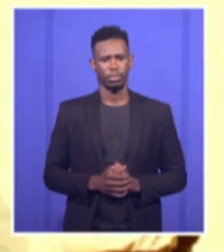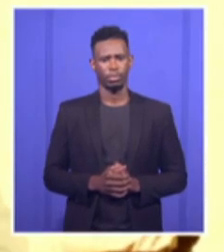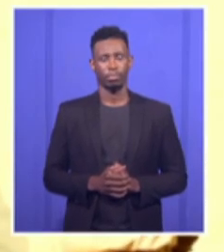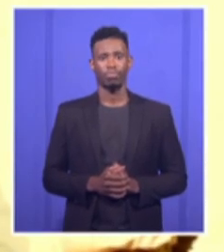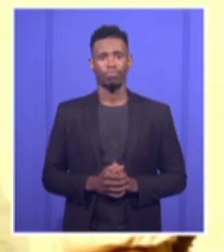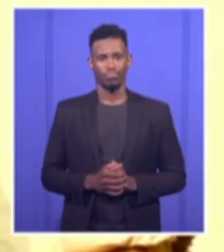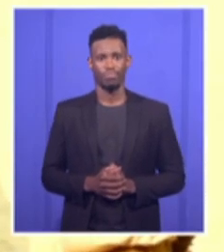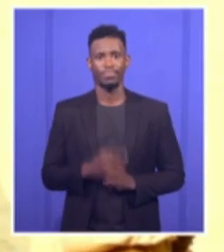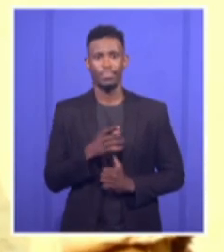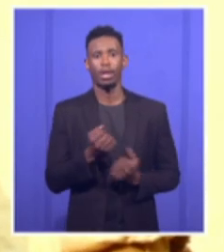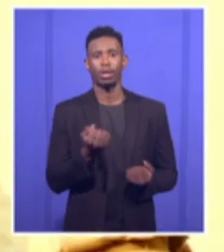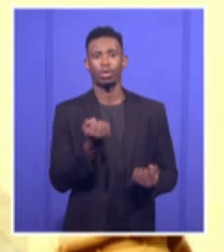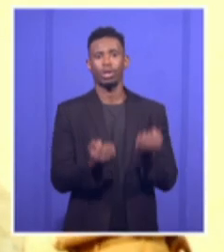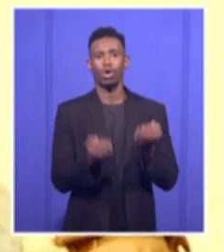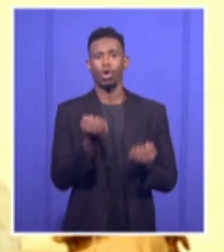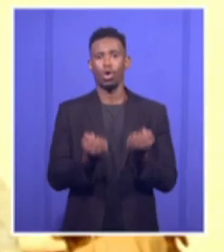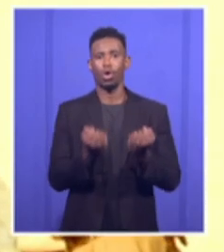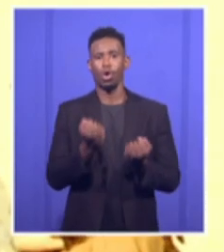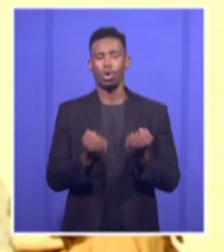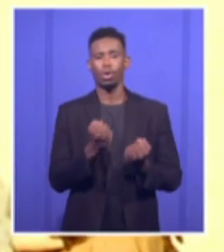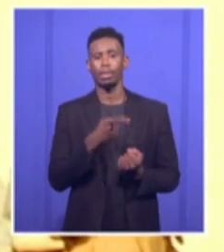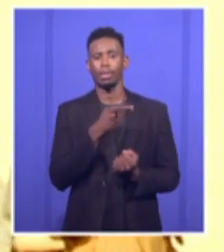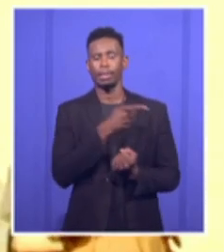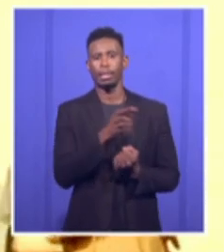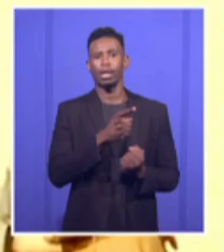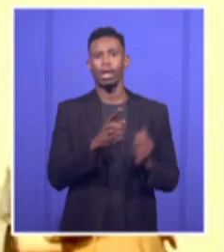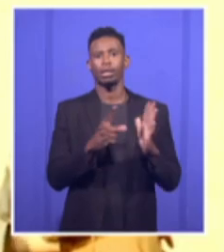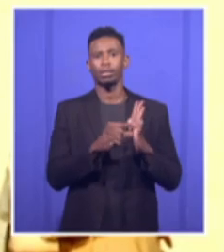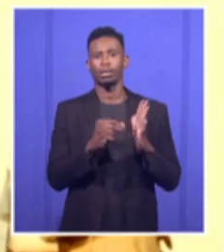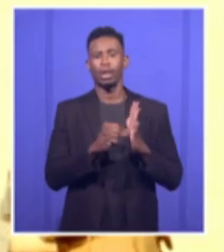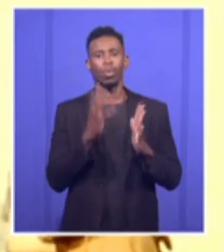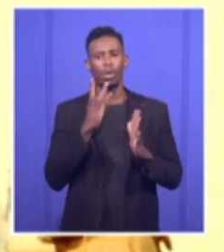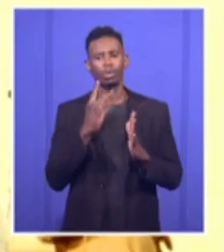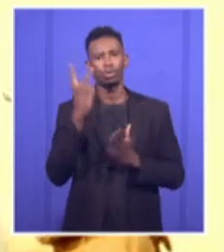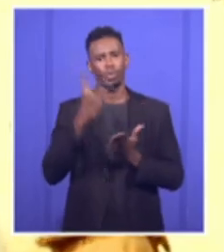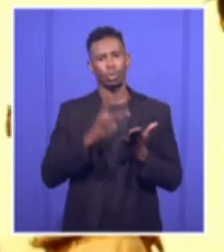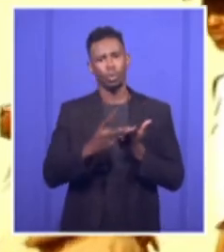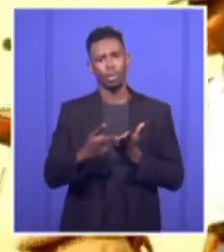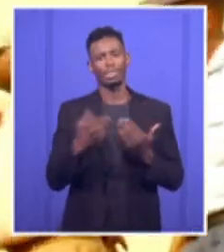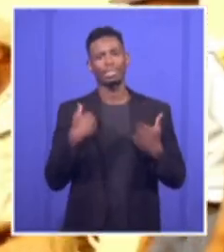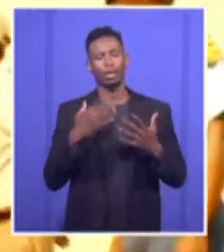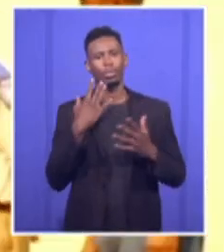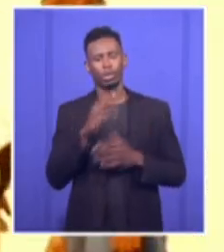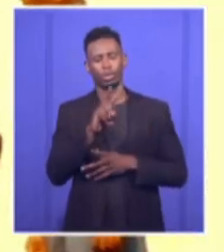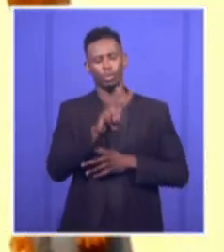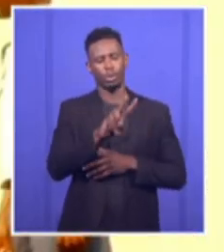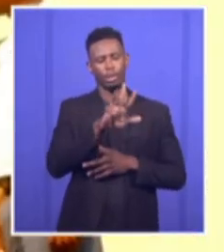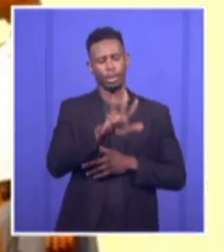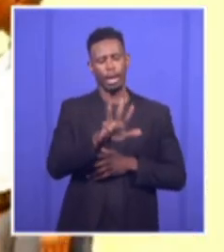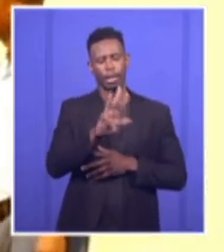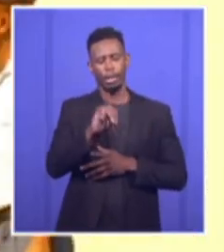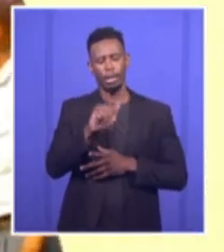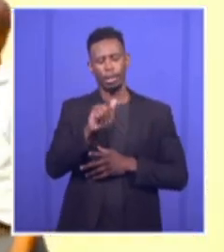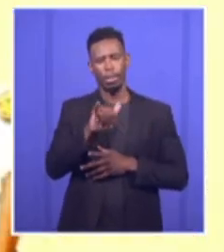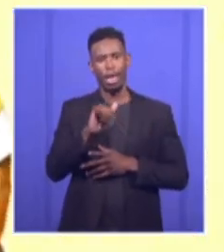The trial of all the accused have been set for 2 weeks, starting on the 29th of May next year